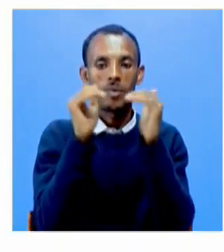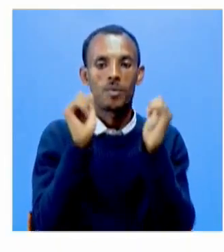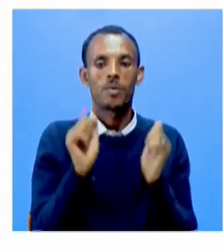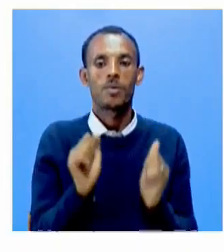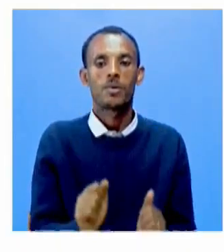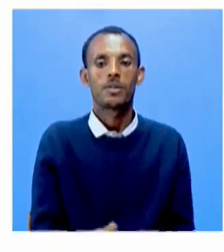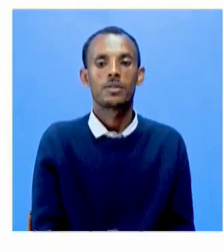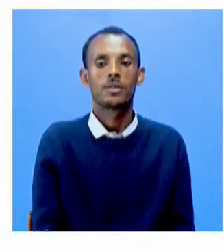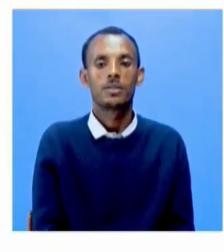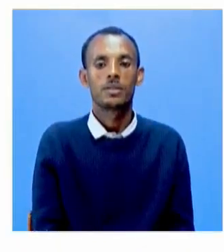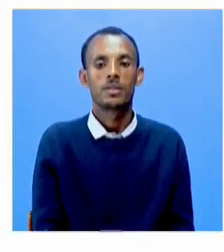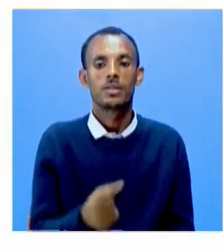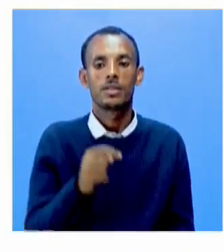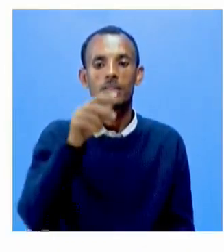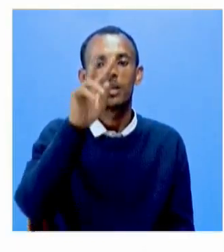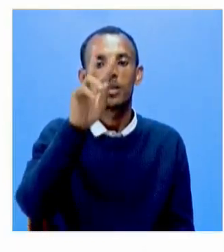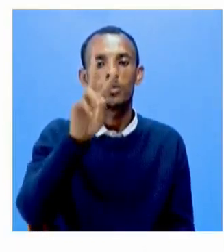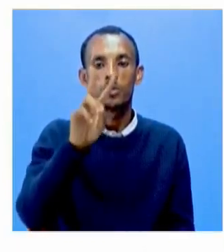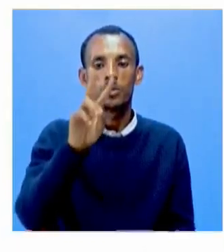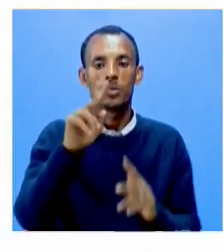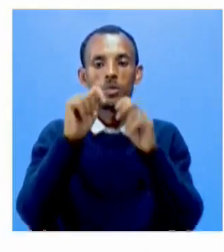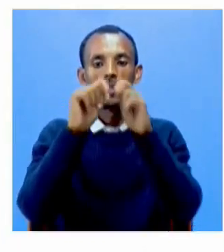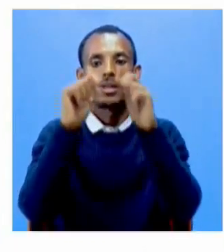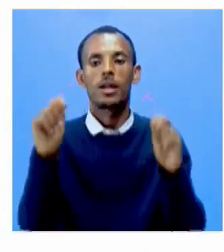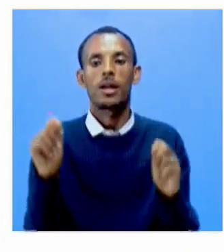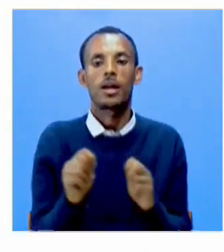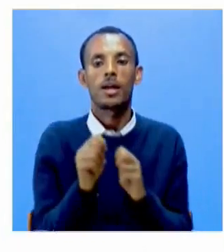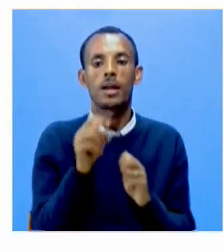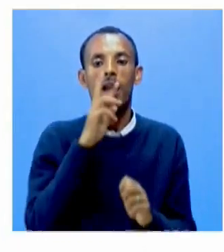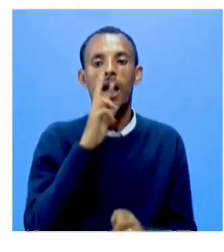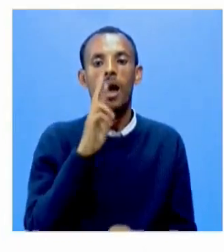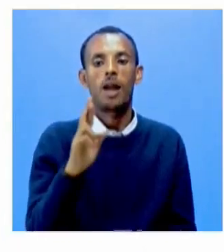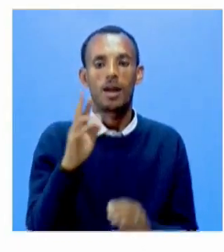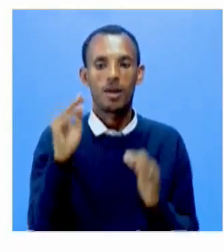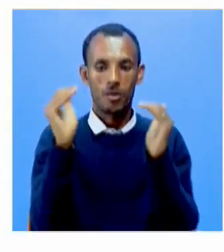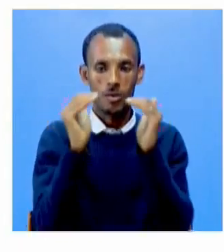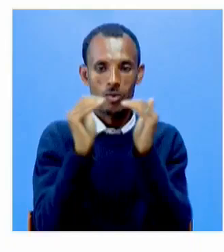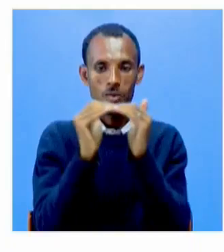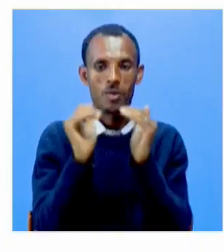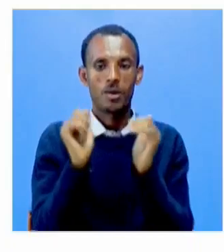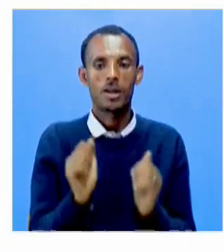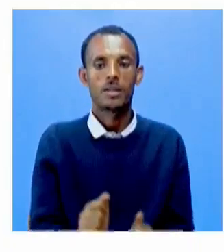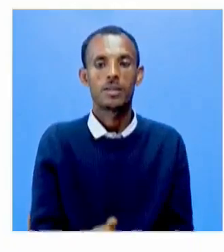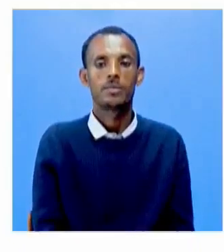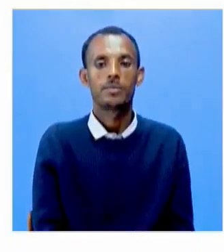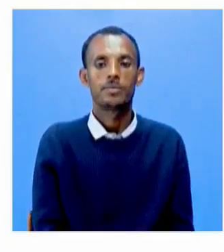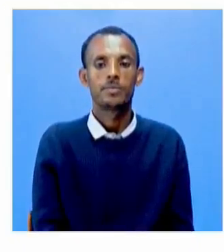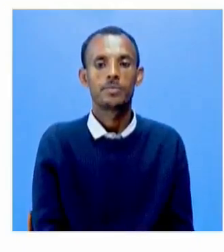are congruent.